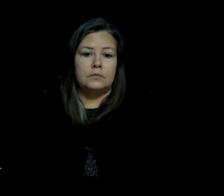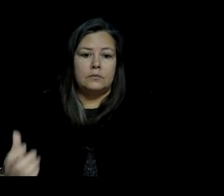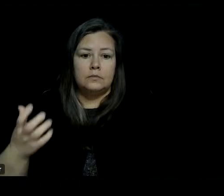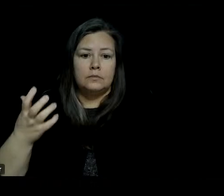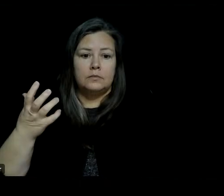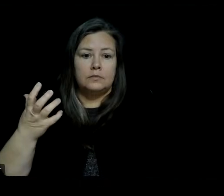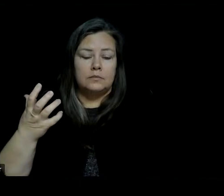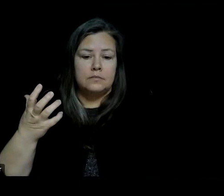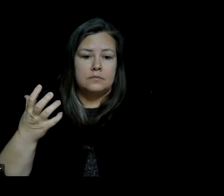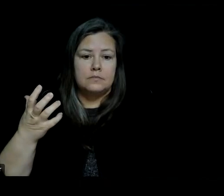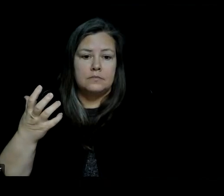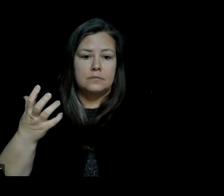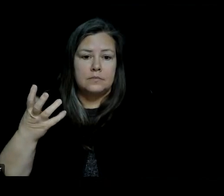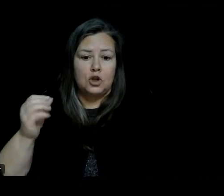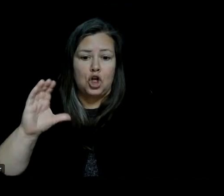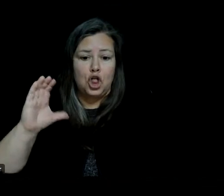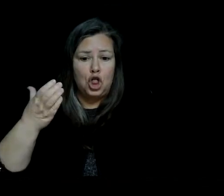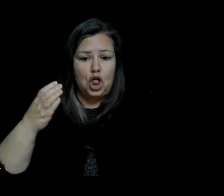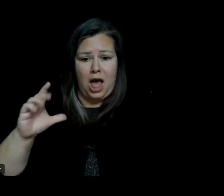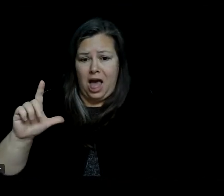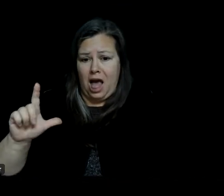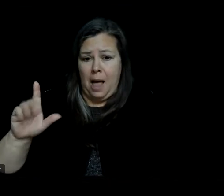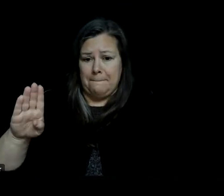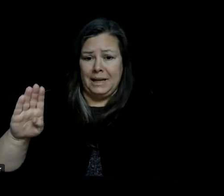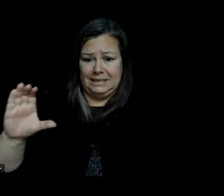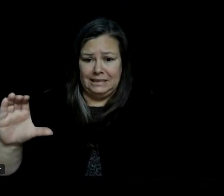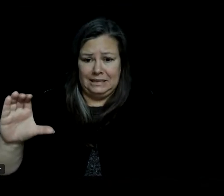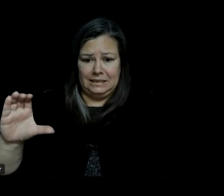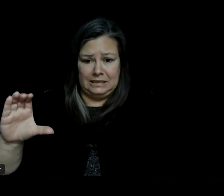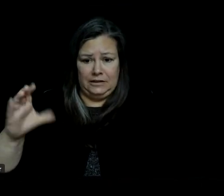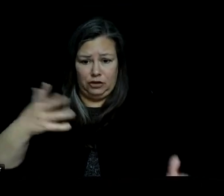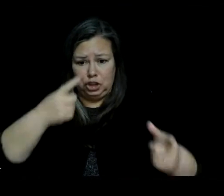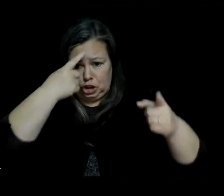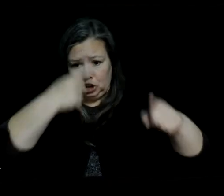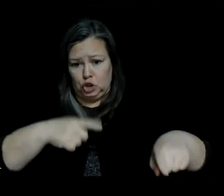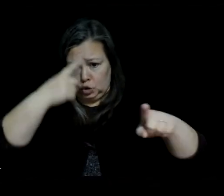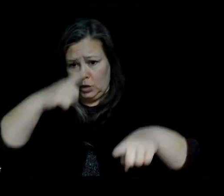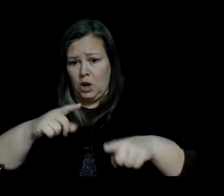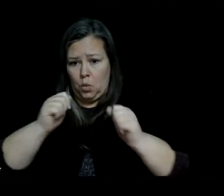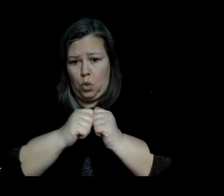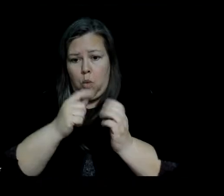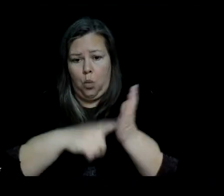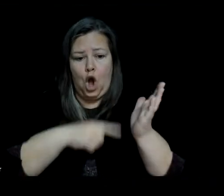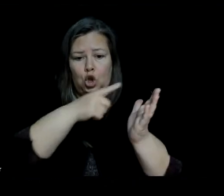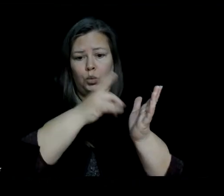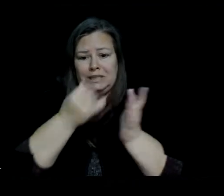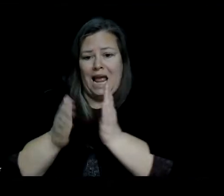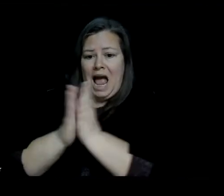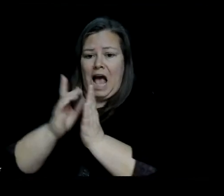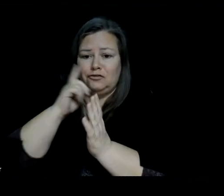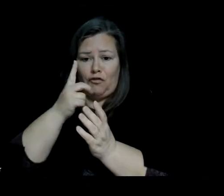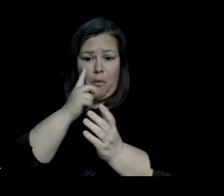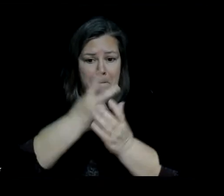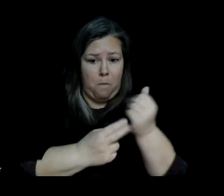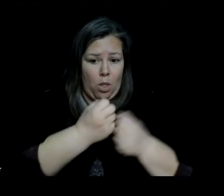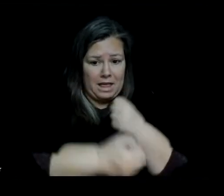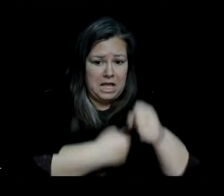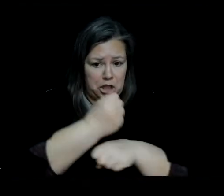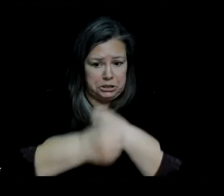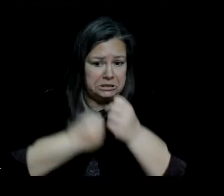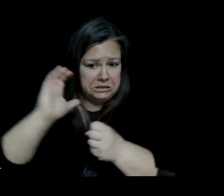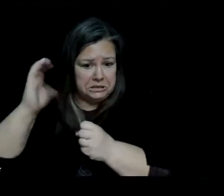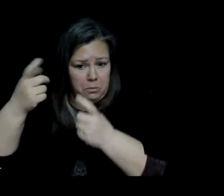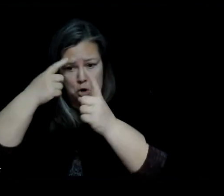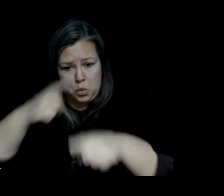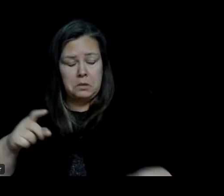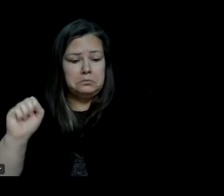like LBC is pretty much agreed with what the agency asked for both years. Is that, so I think we're getting everything.